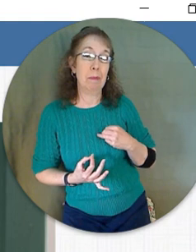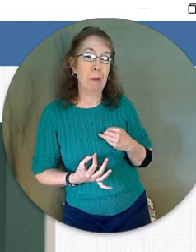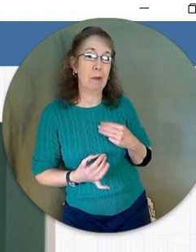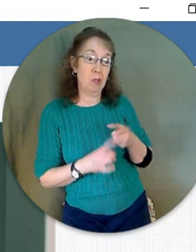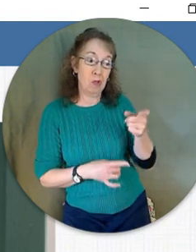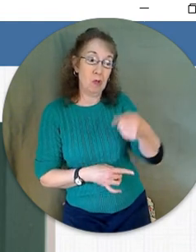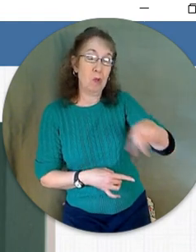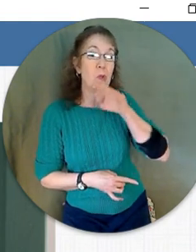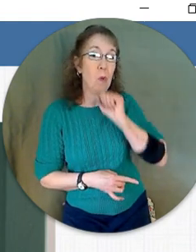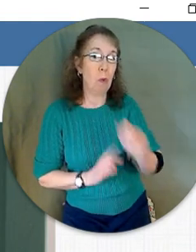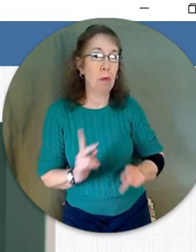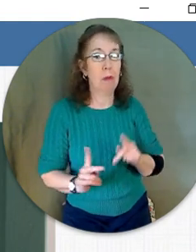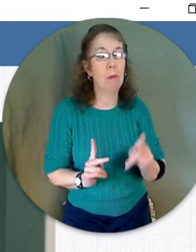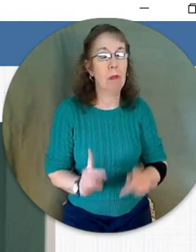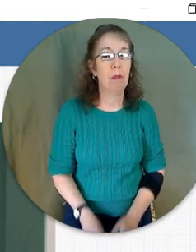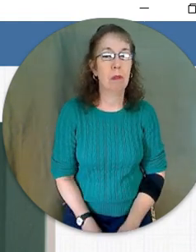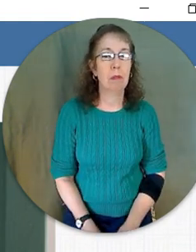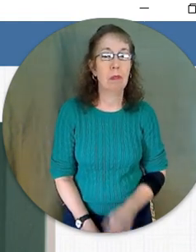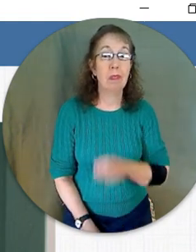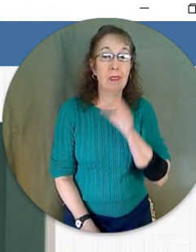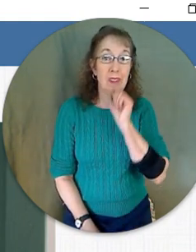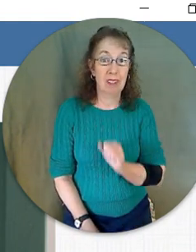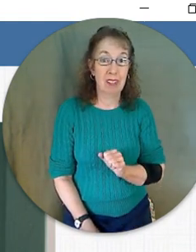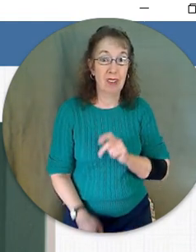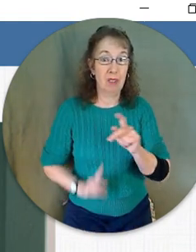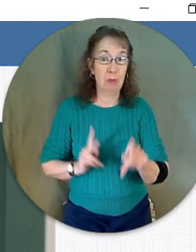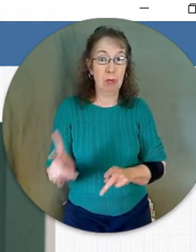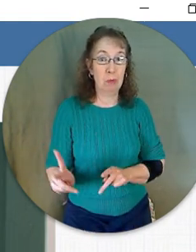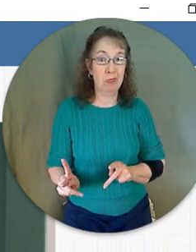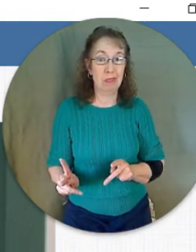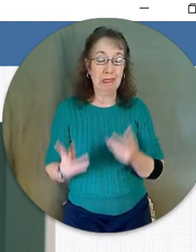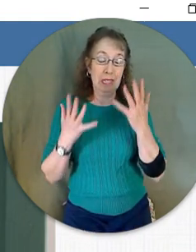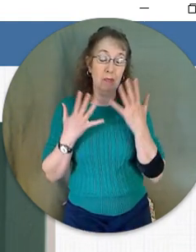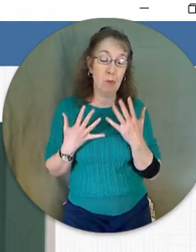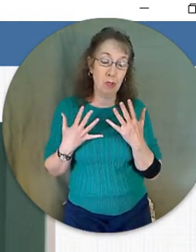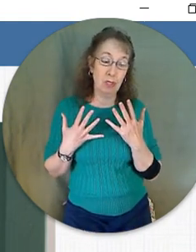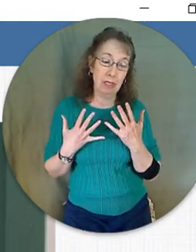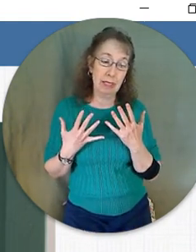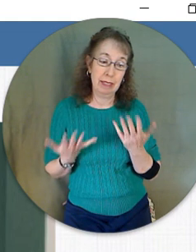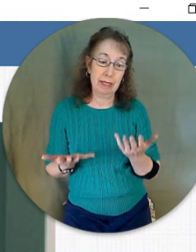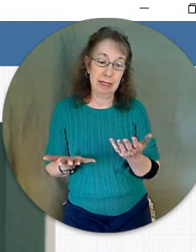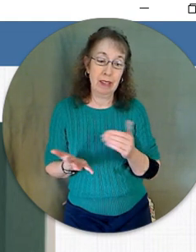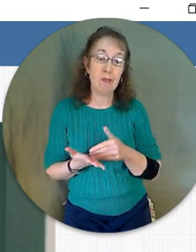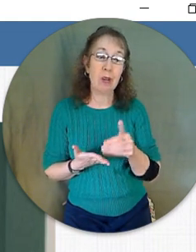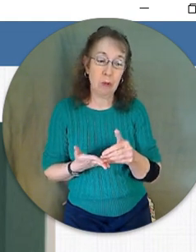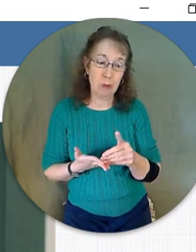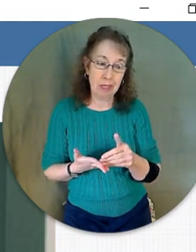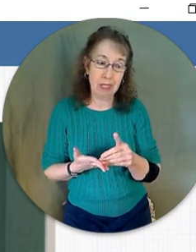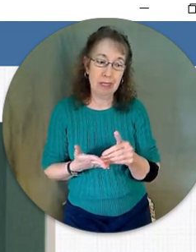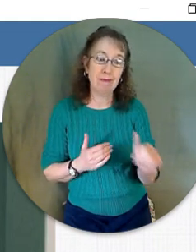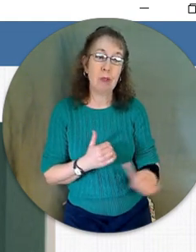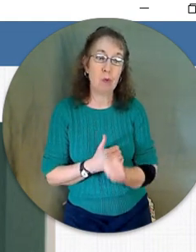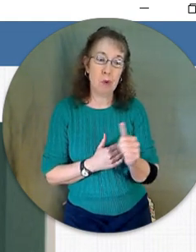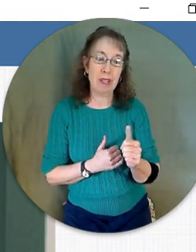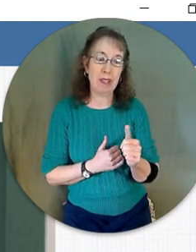and so the elderly are unfortunately frequently at risk.